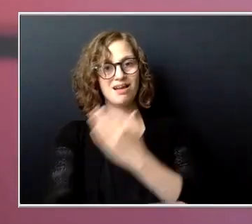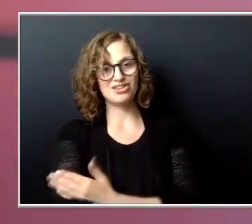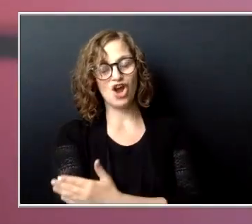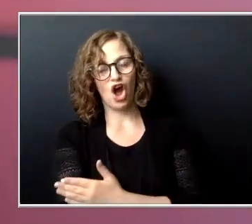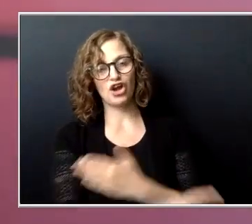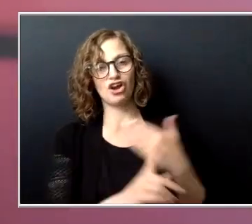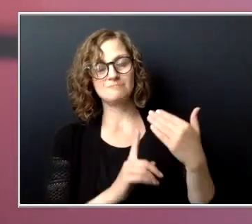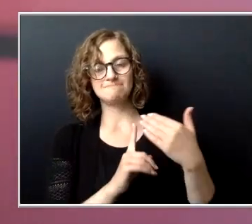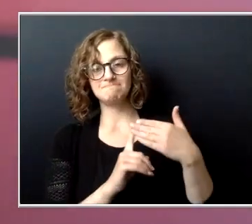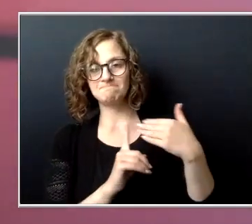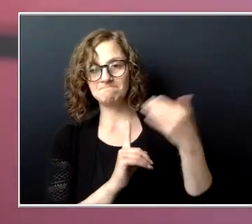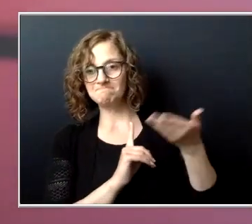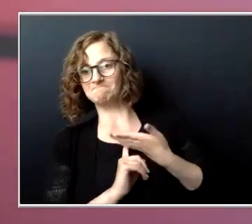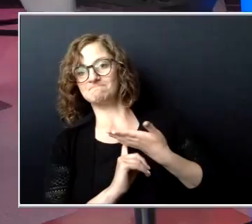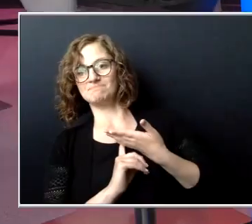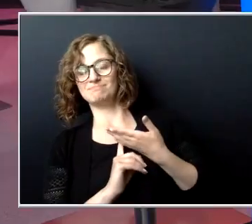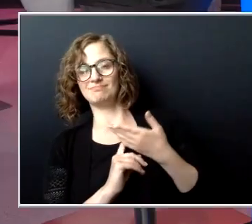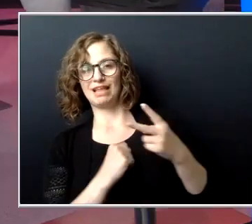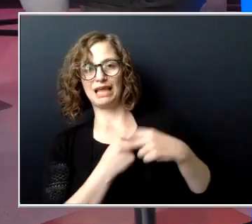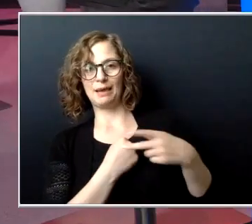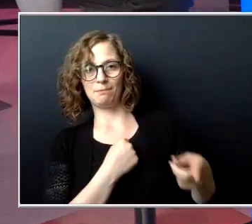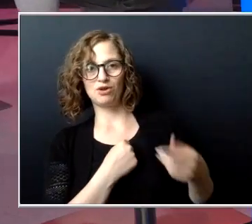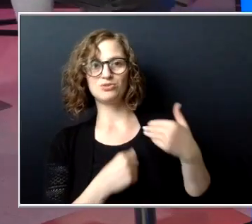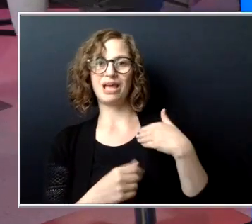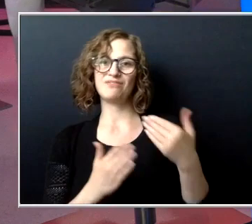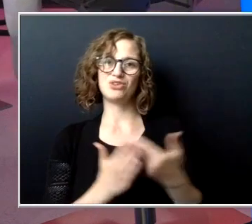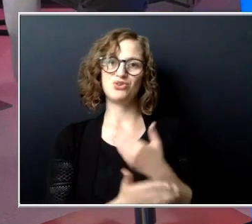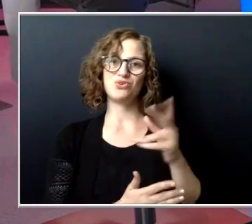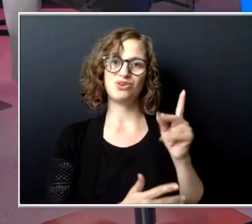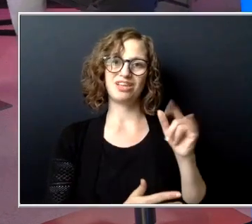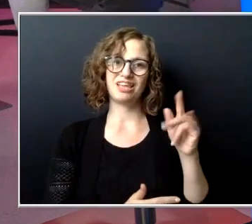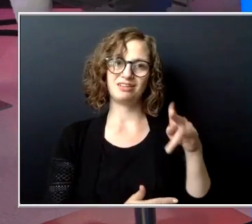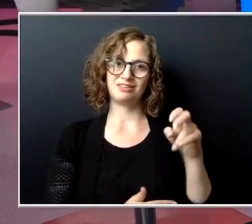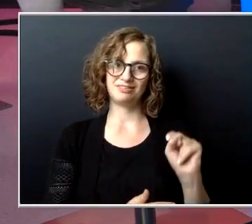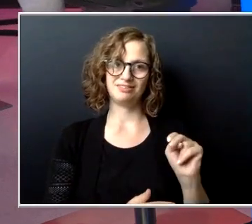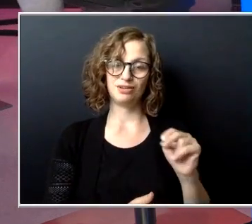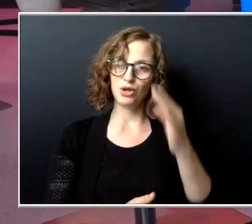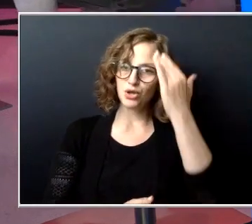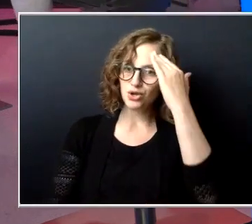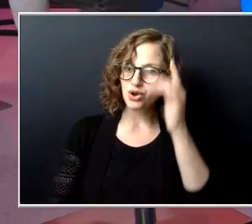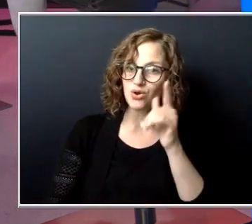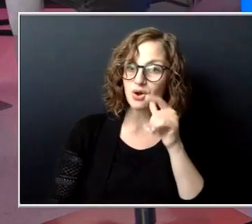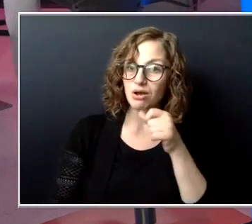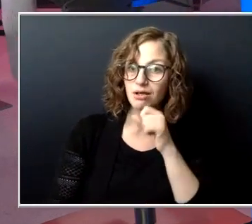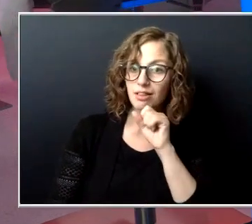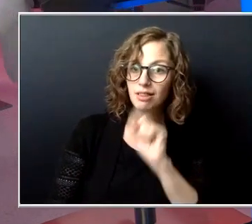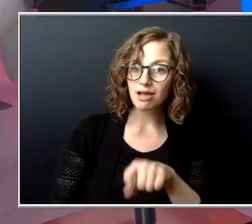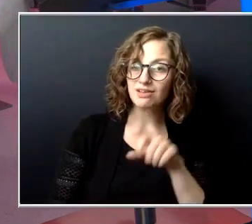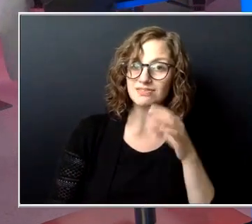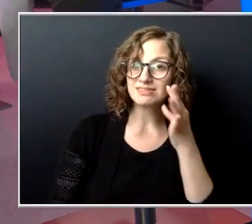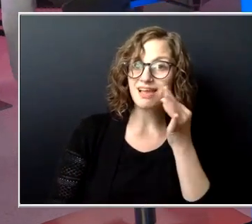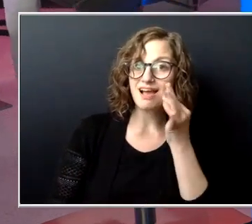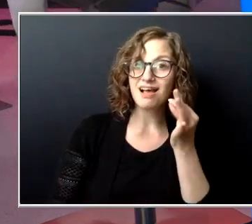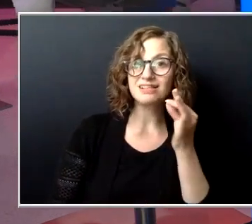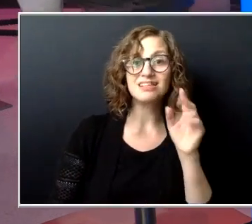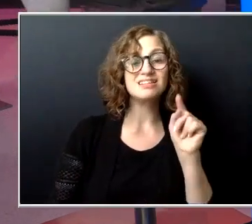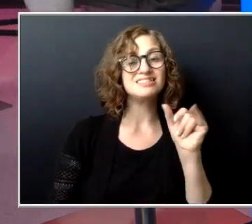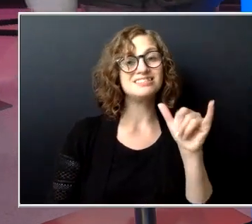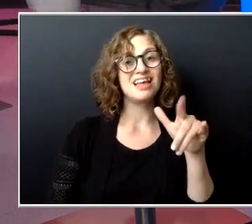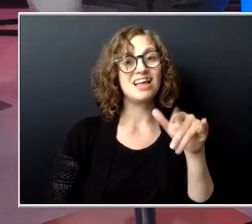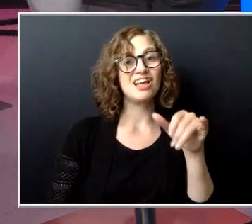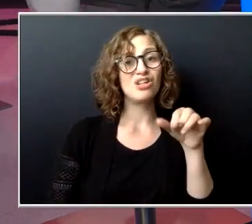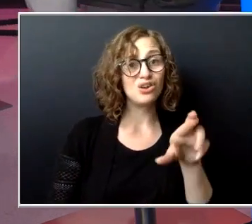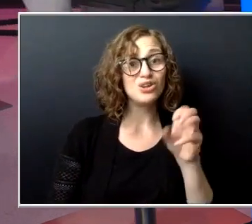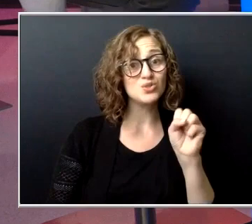mom. And you know who else loves cats? Taylor Swift. I'm well, just yeah. saying, you guys need to hang my out. daughter has the Karma